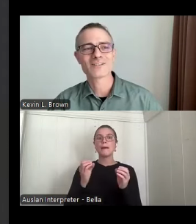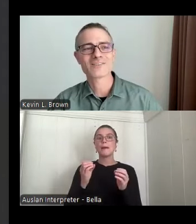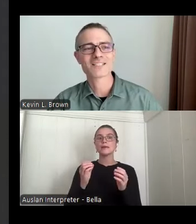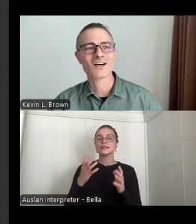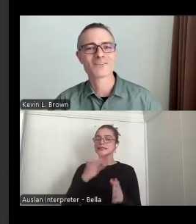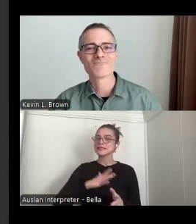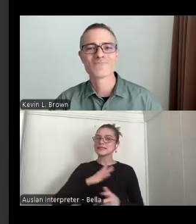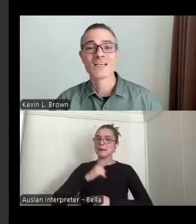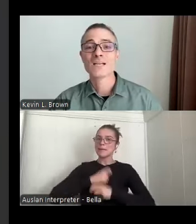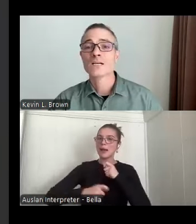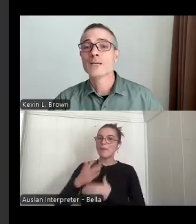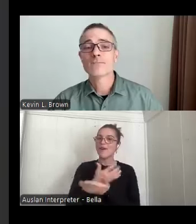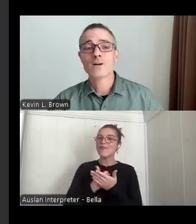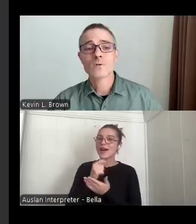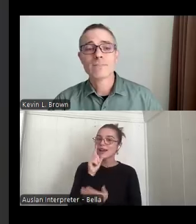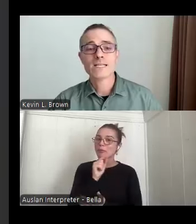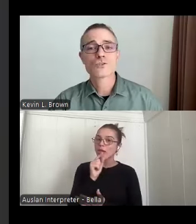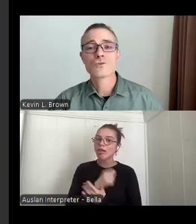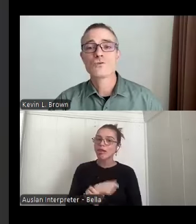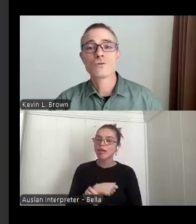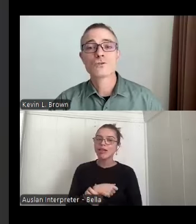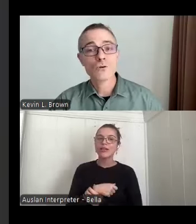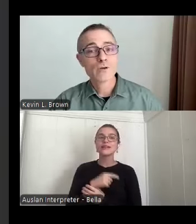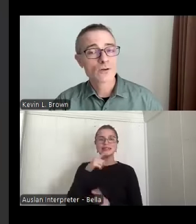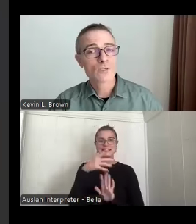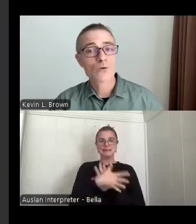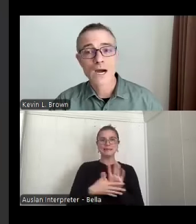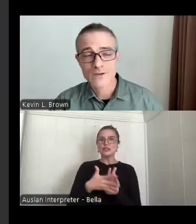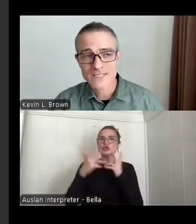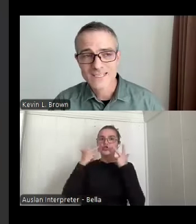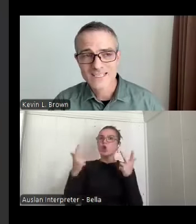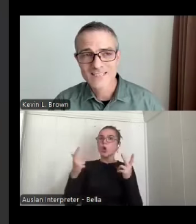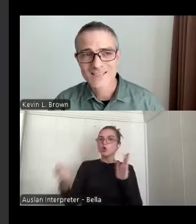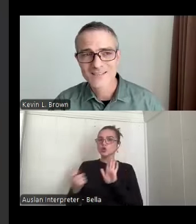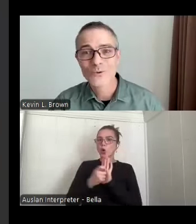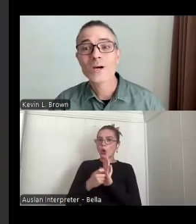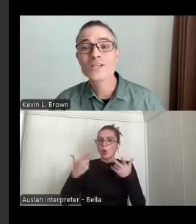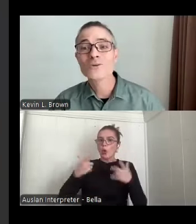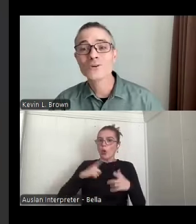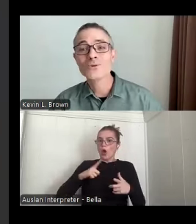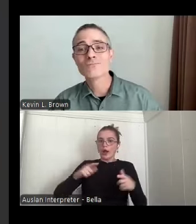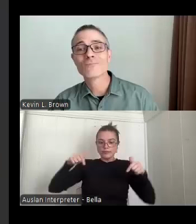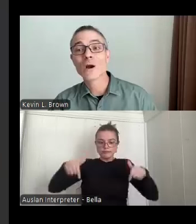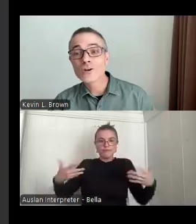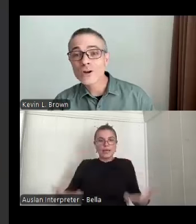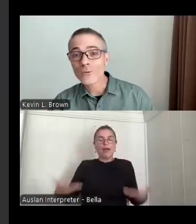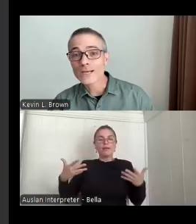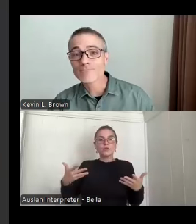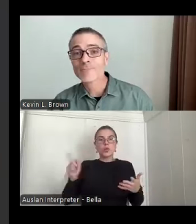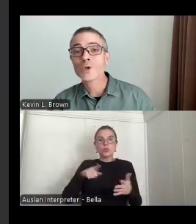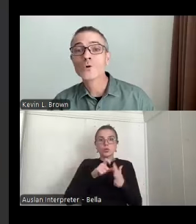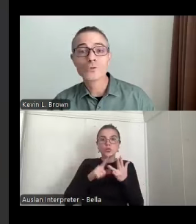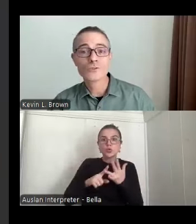Knowledge Series talk. Being fundable means to show donors why you exist, what you do, where you're